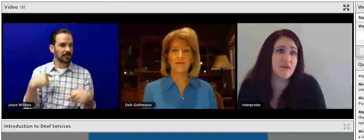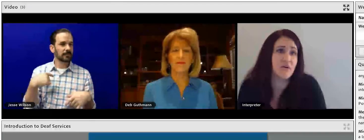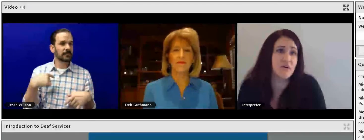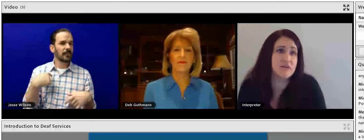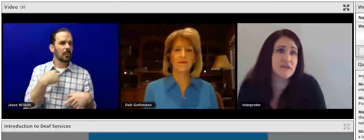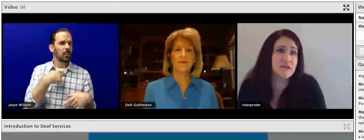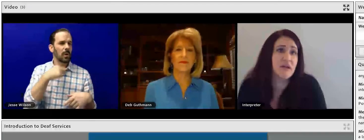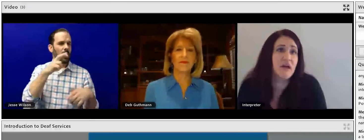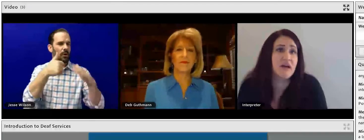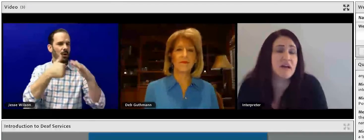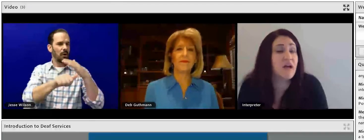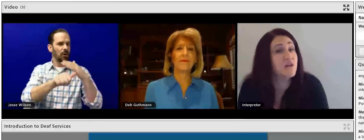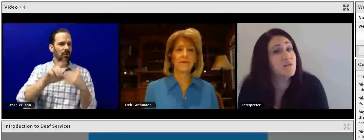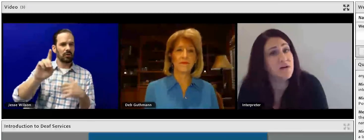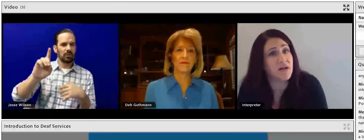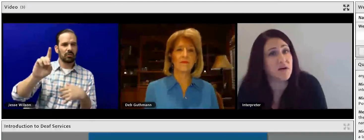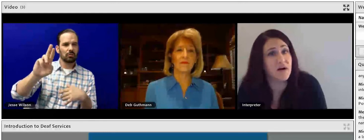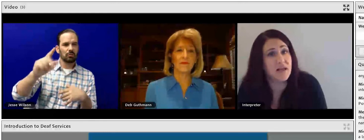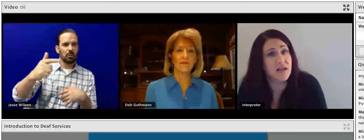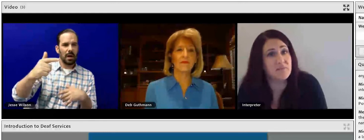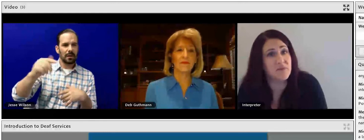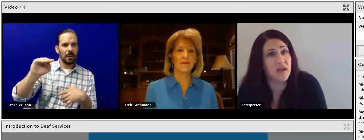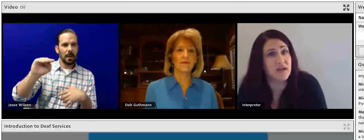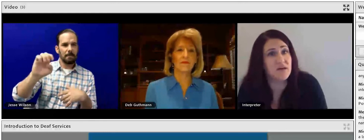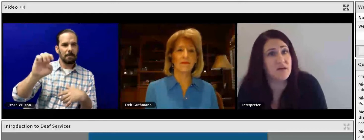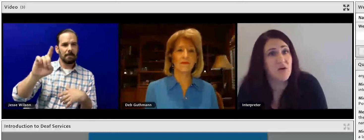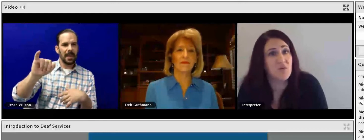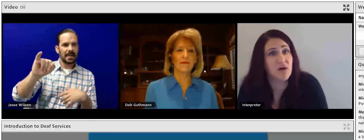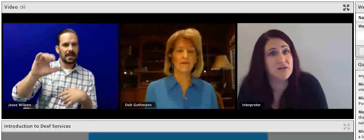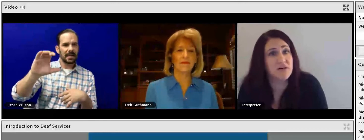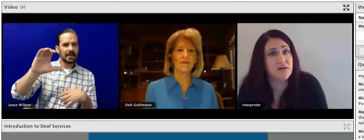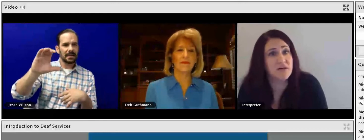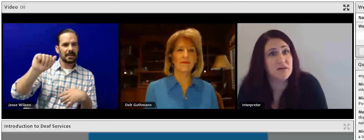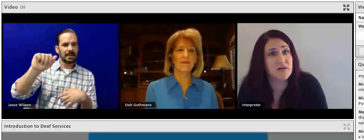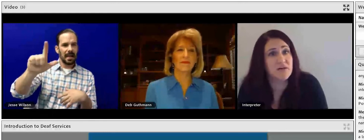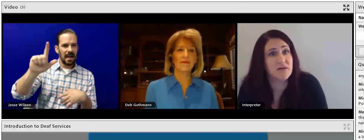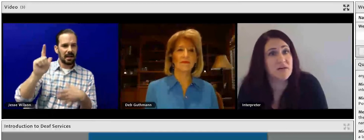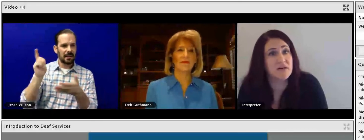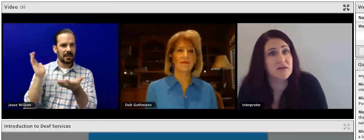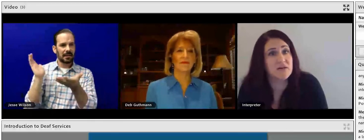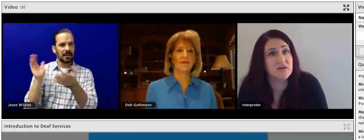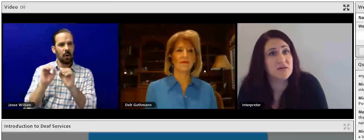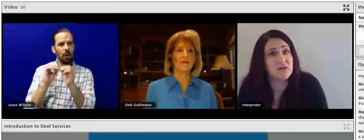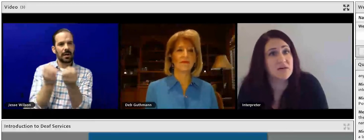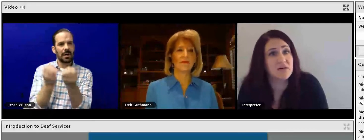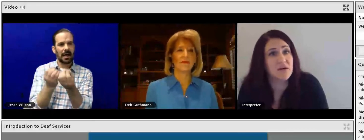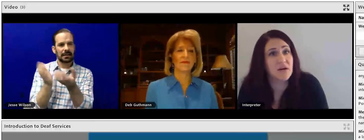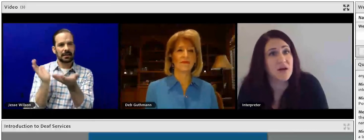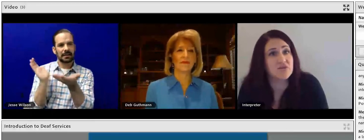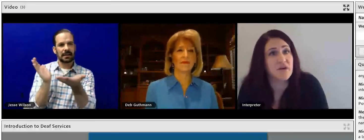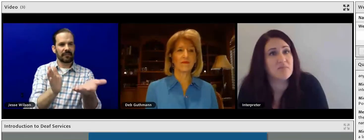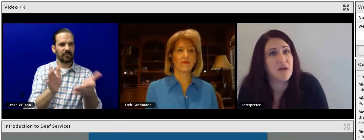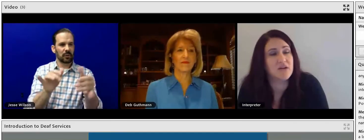be difficult. In California, where I am located, we're under